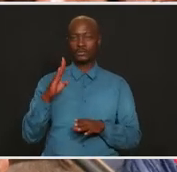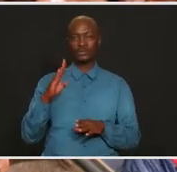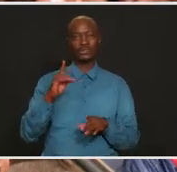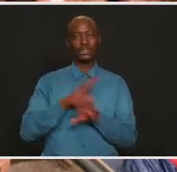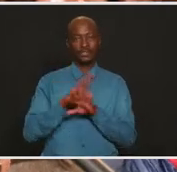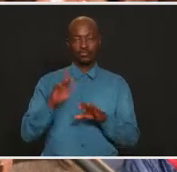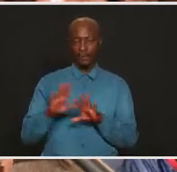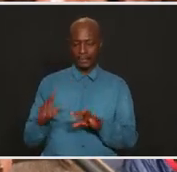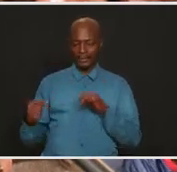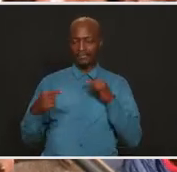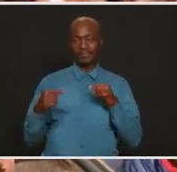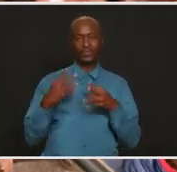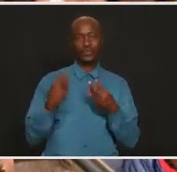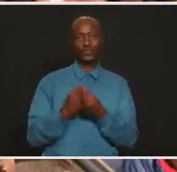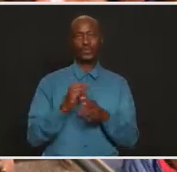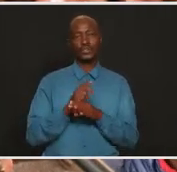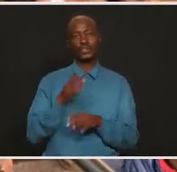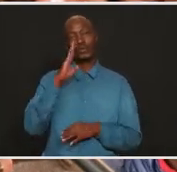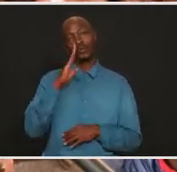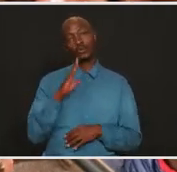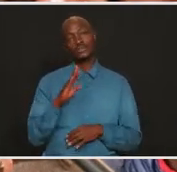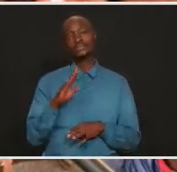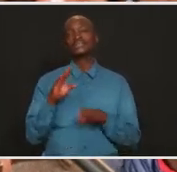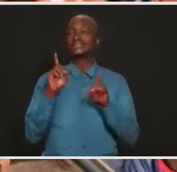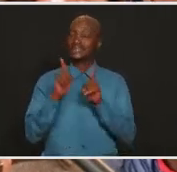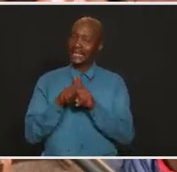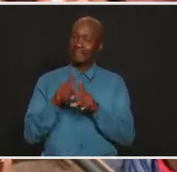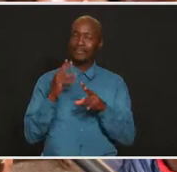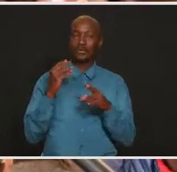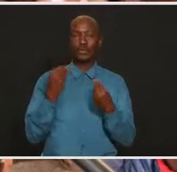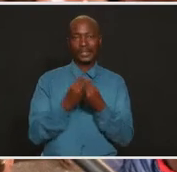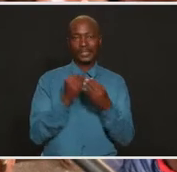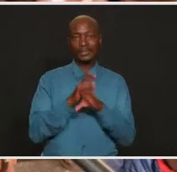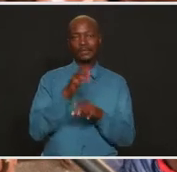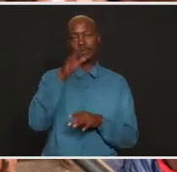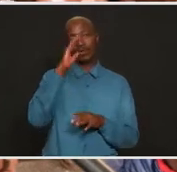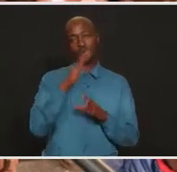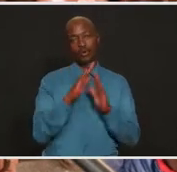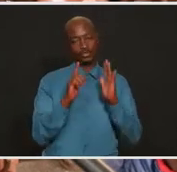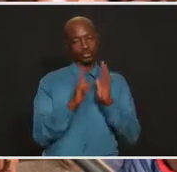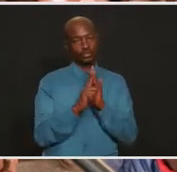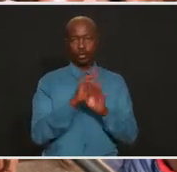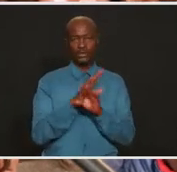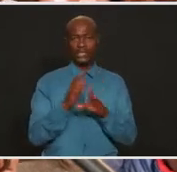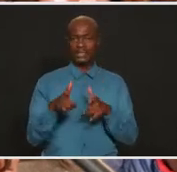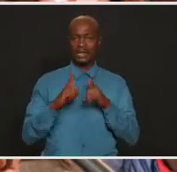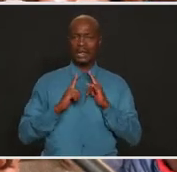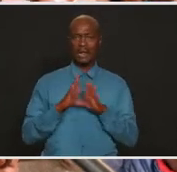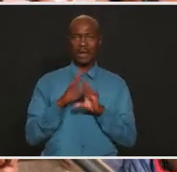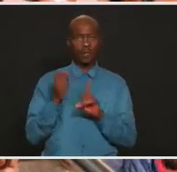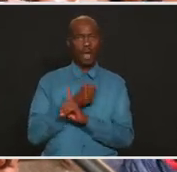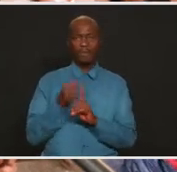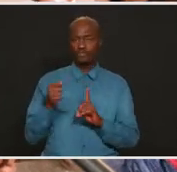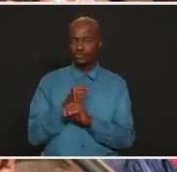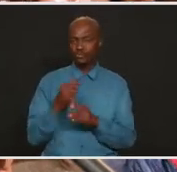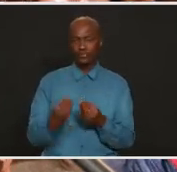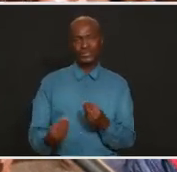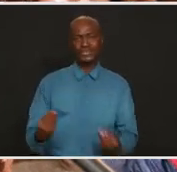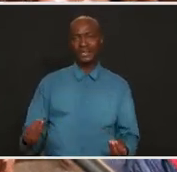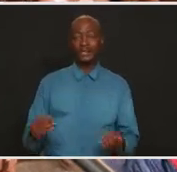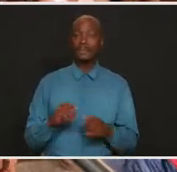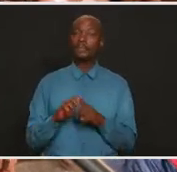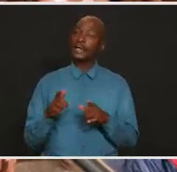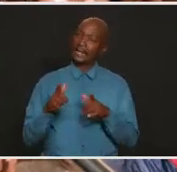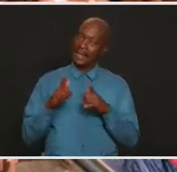with God even God's law does not allow abuse of a child but allowance for